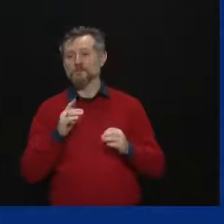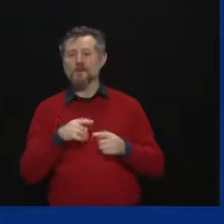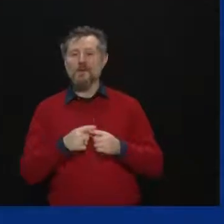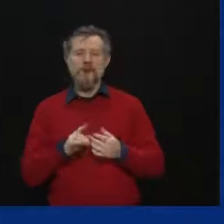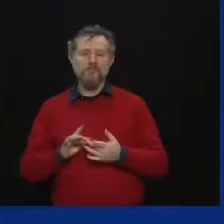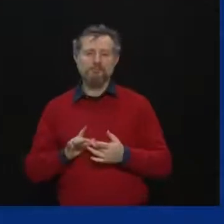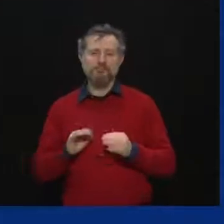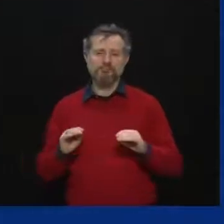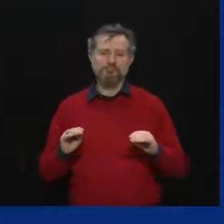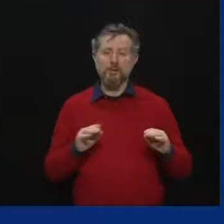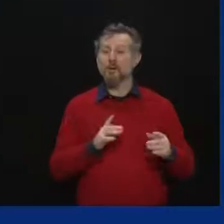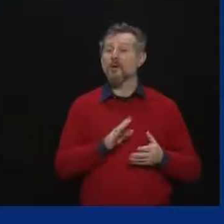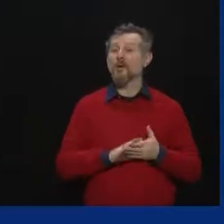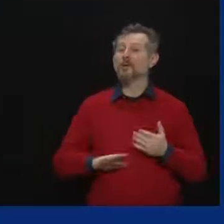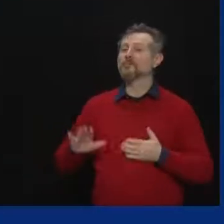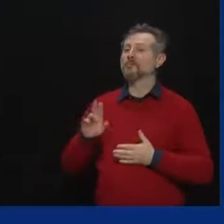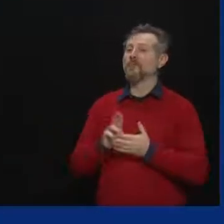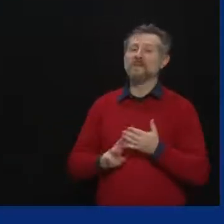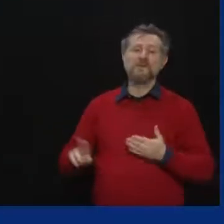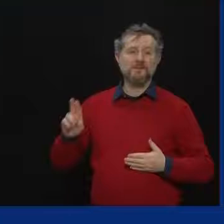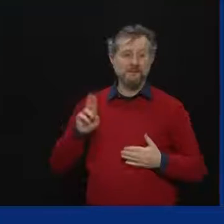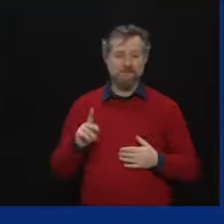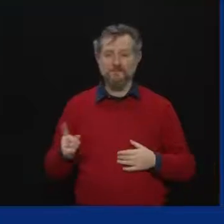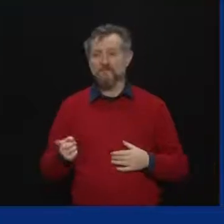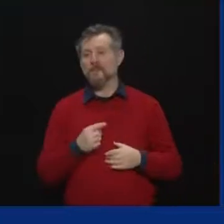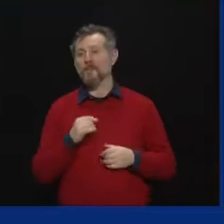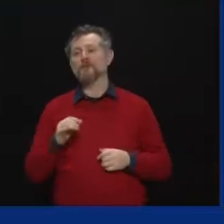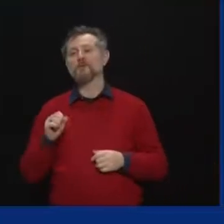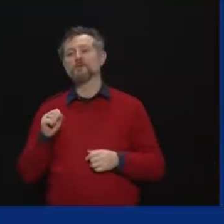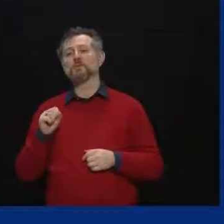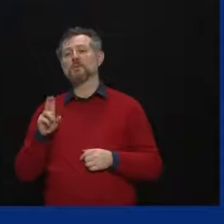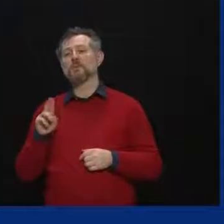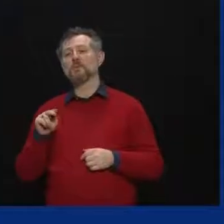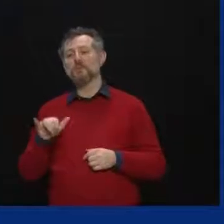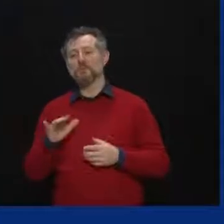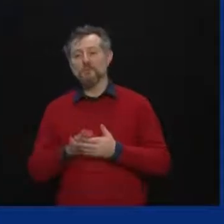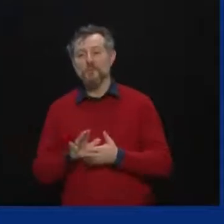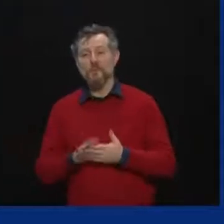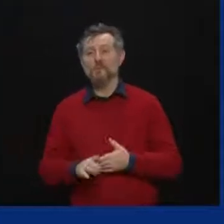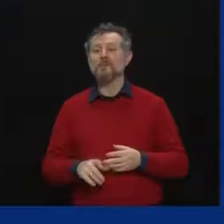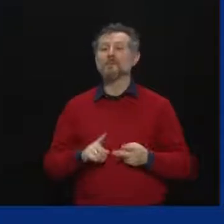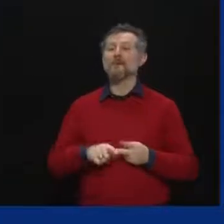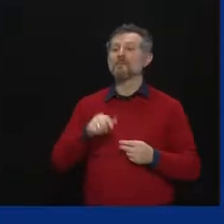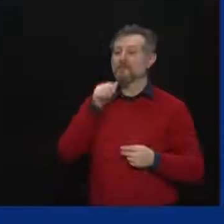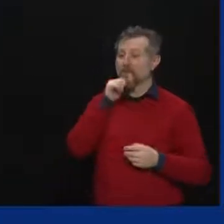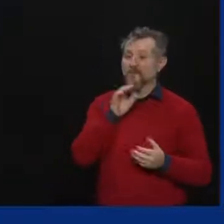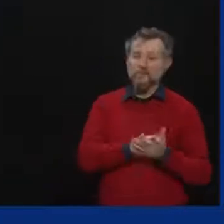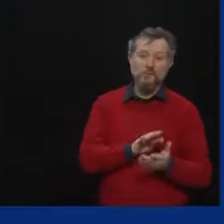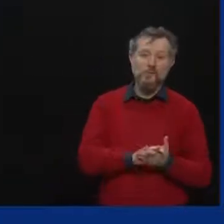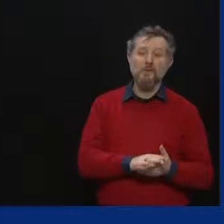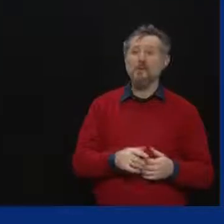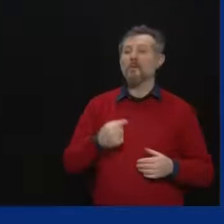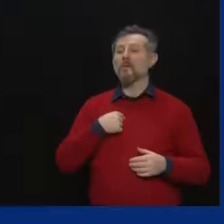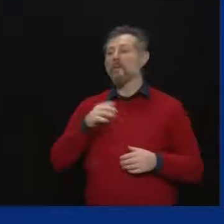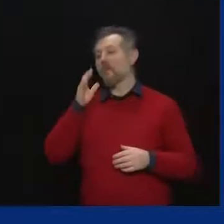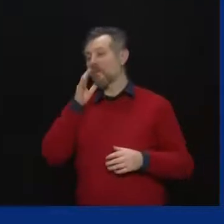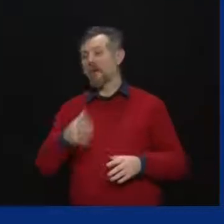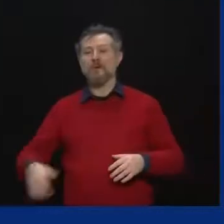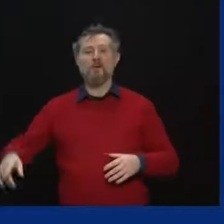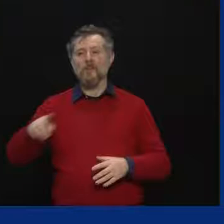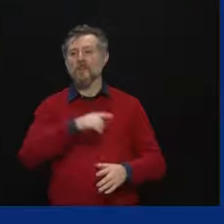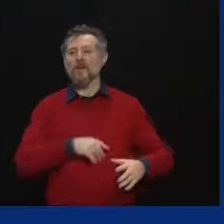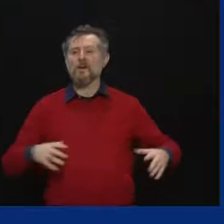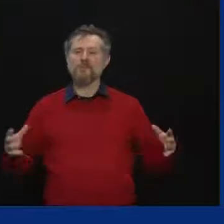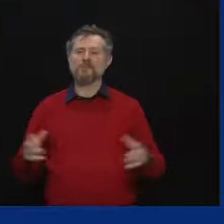higher education institutions, our SUNY school presidents and our private school presidents, and we're convening a symposium of